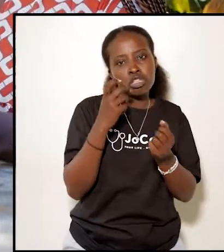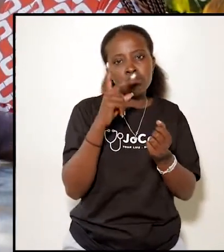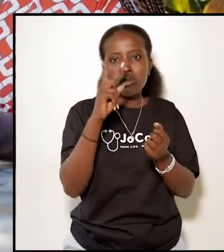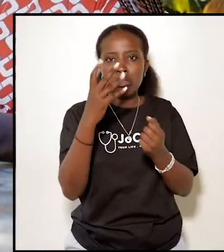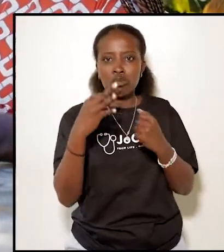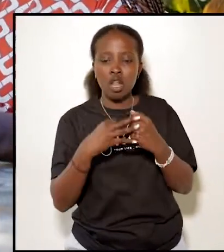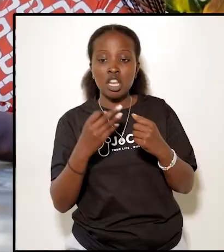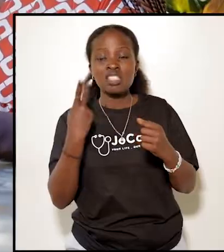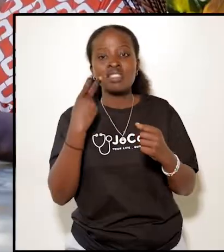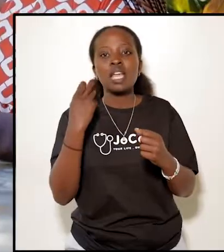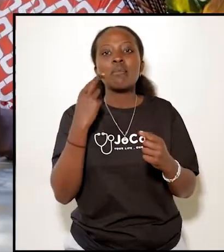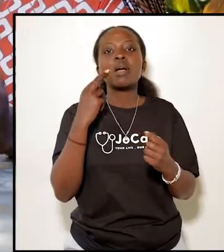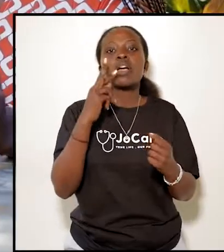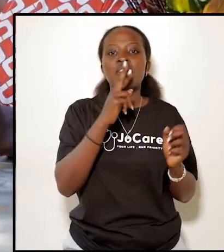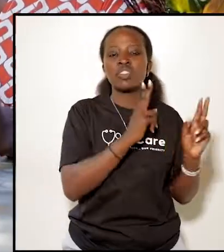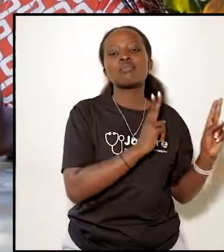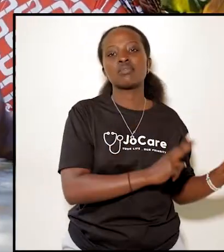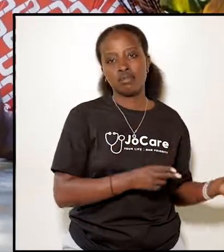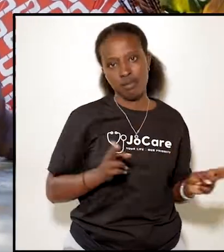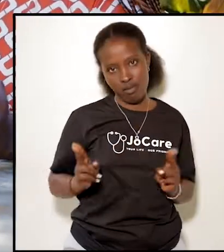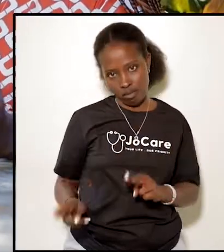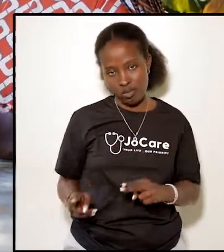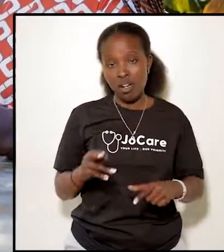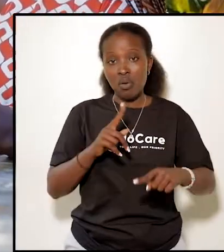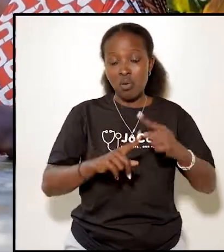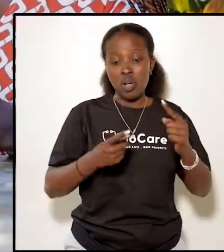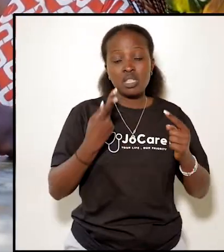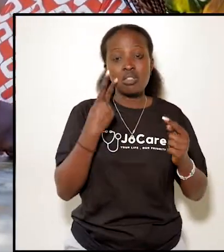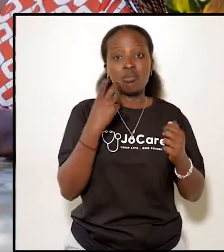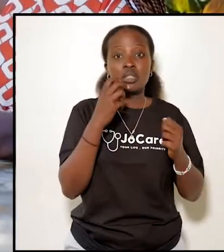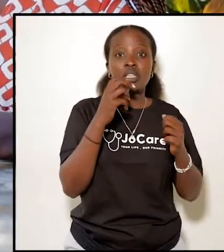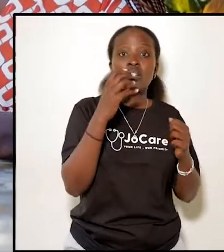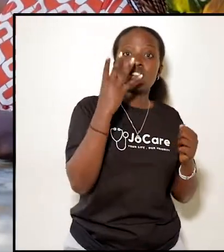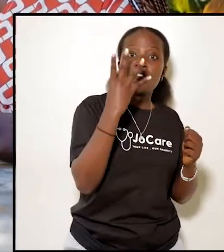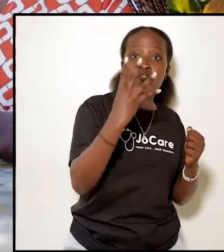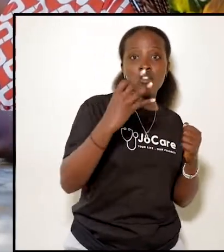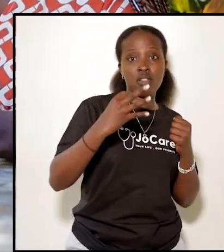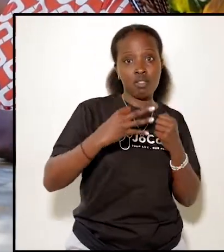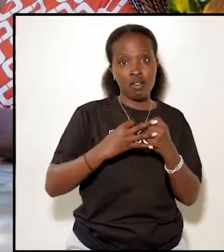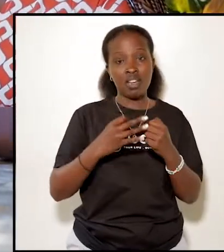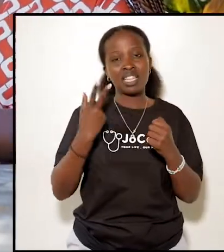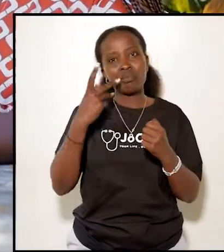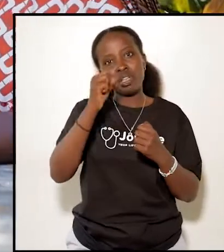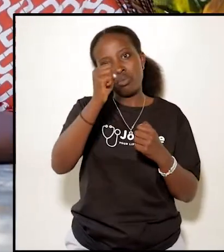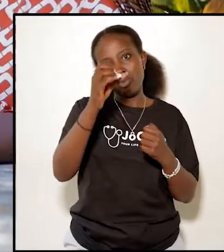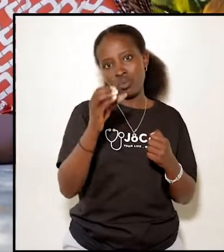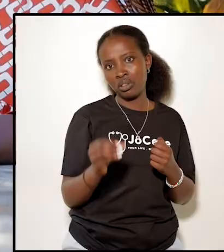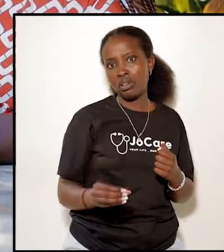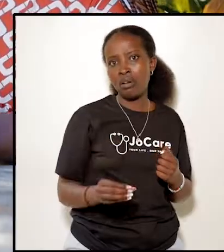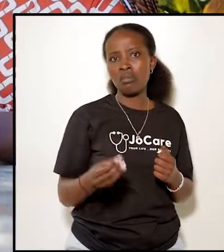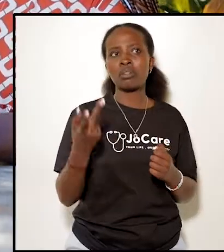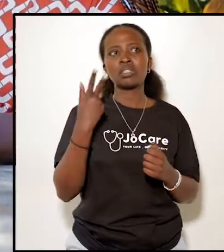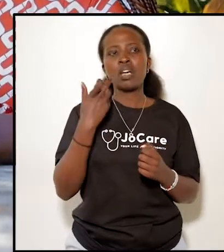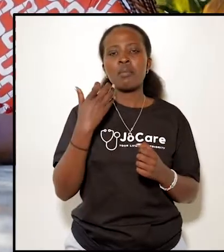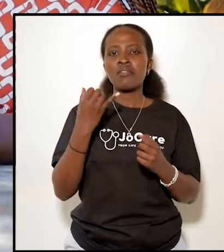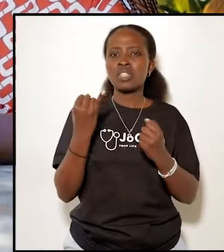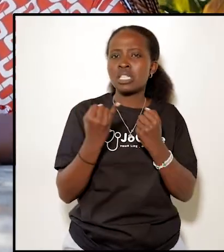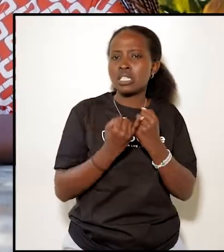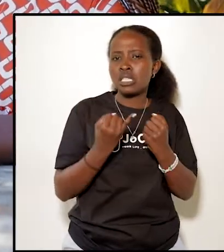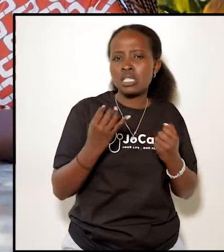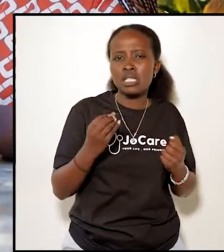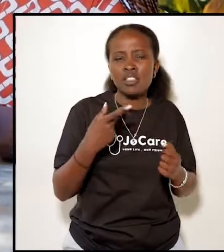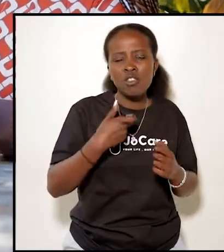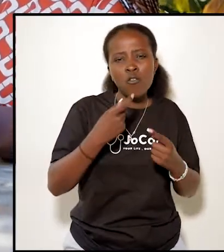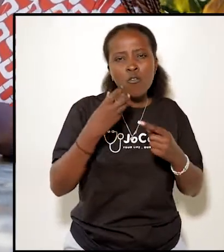within the normal range. That is normal. Yes. But then let's say today you have 49, Okay. the next you have 15, Okay. the next you have